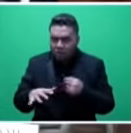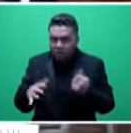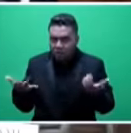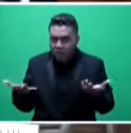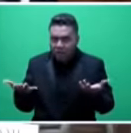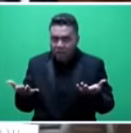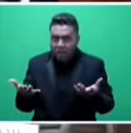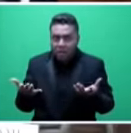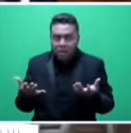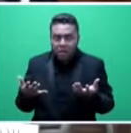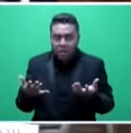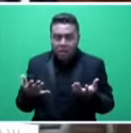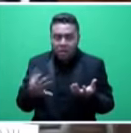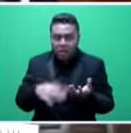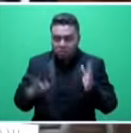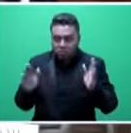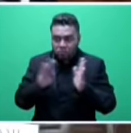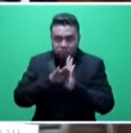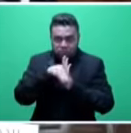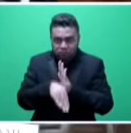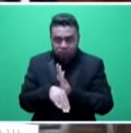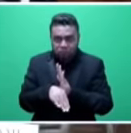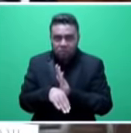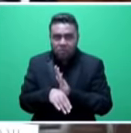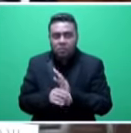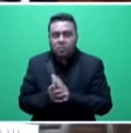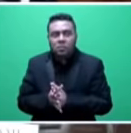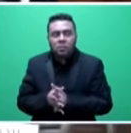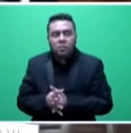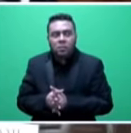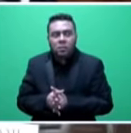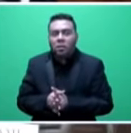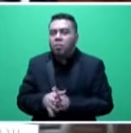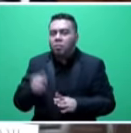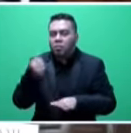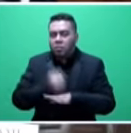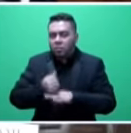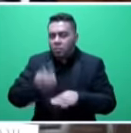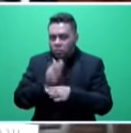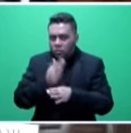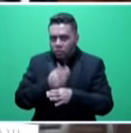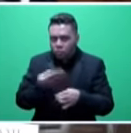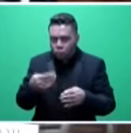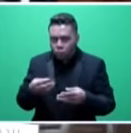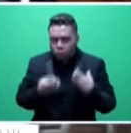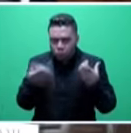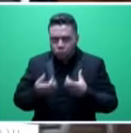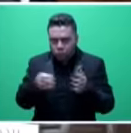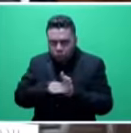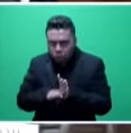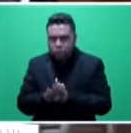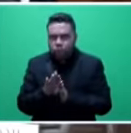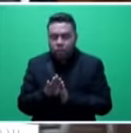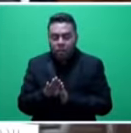and COVID-19 depression are Herculean efforts to stimulate economies, end of quote. That was in his budget